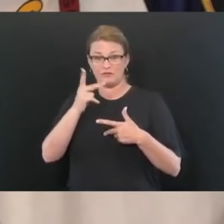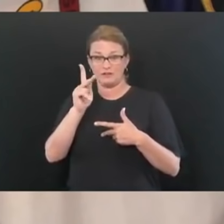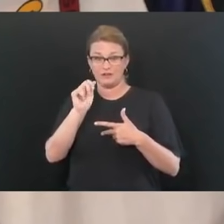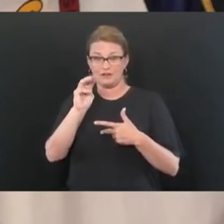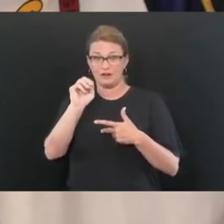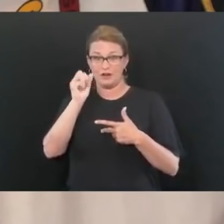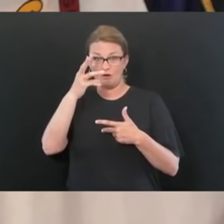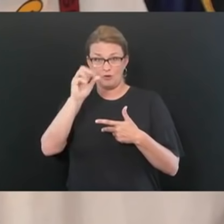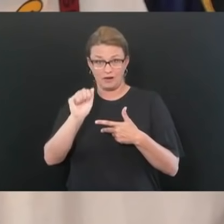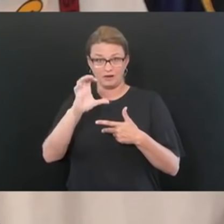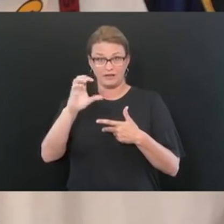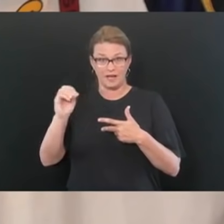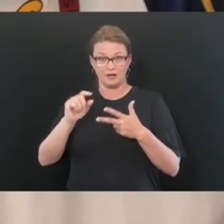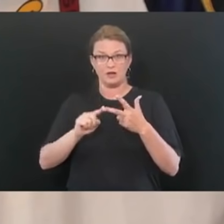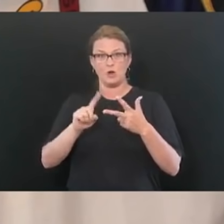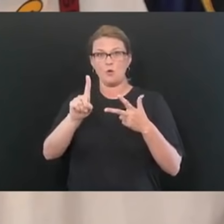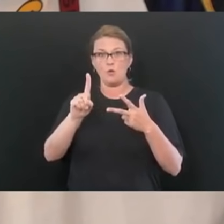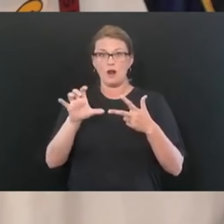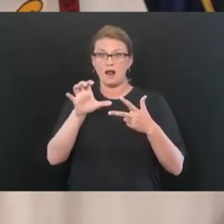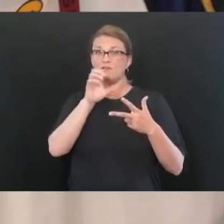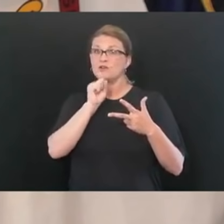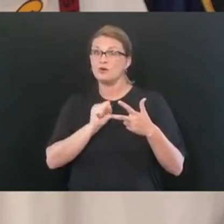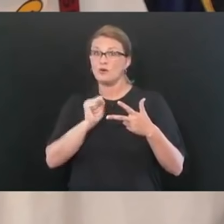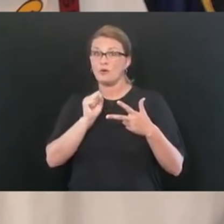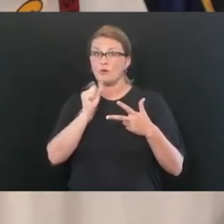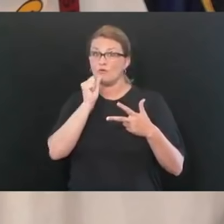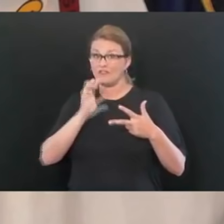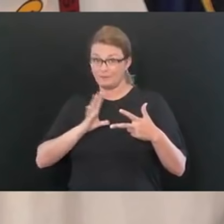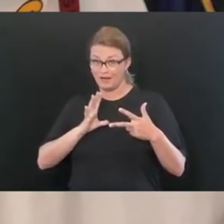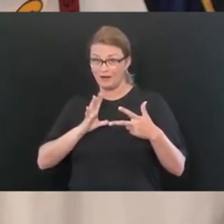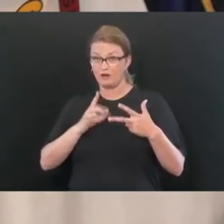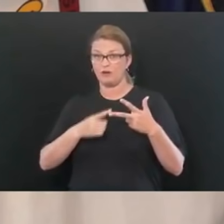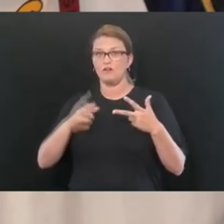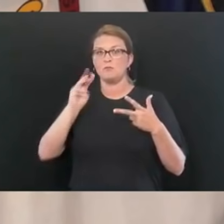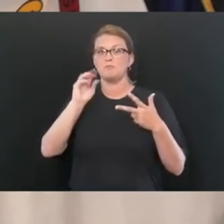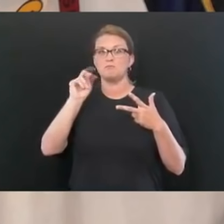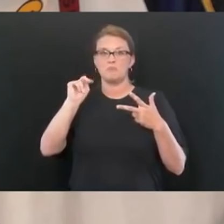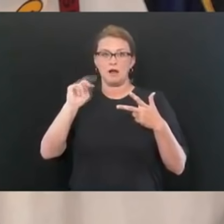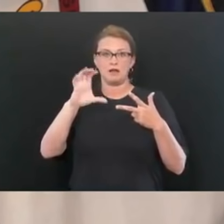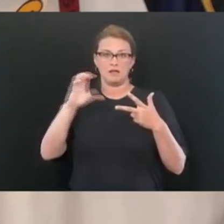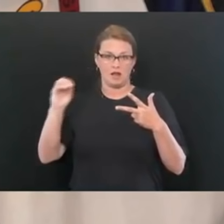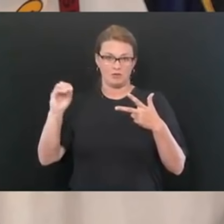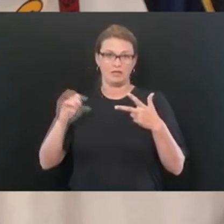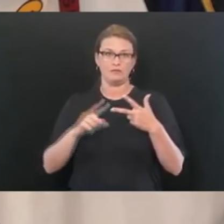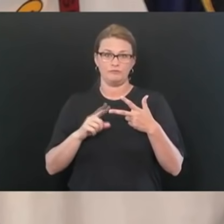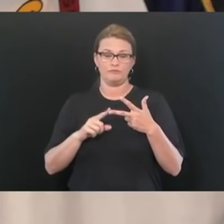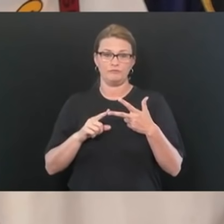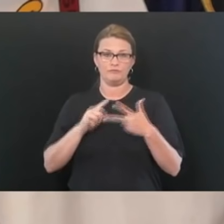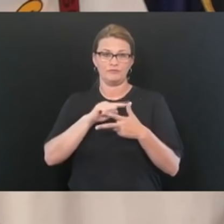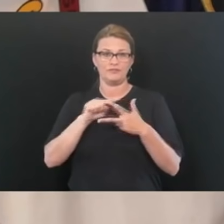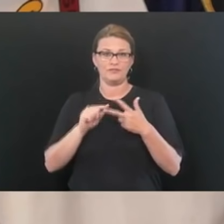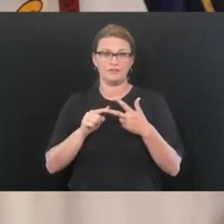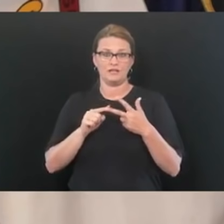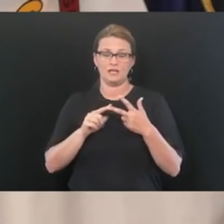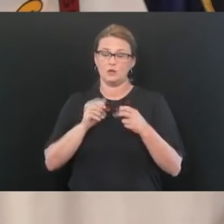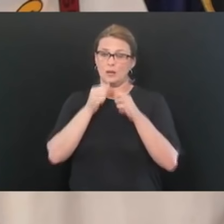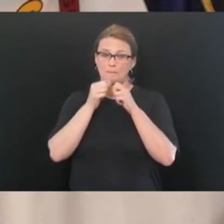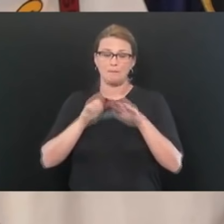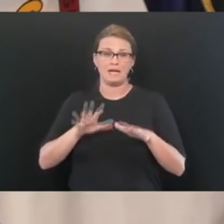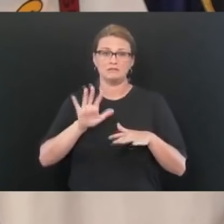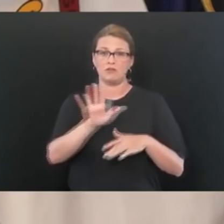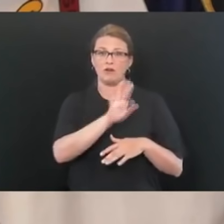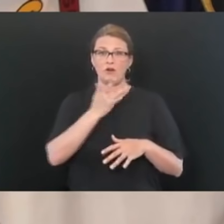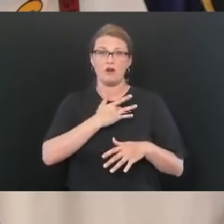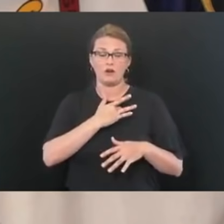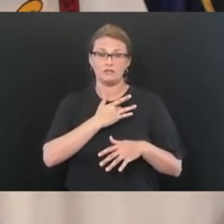a 100-year-old female in Monongahela County. And bless all their hearts in every